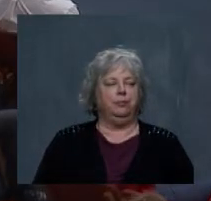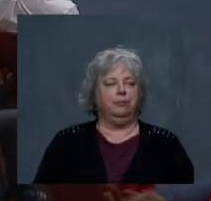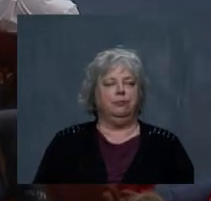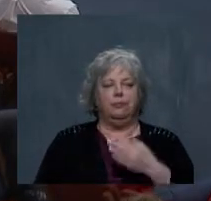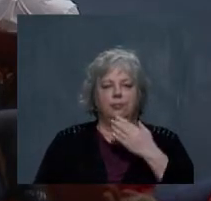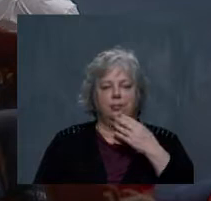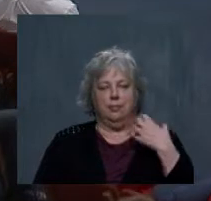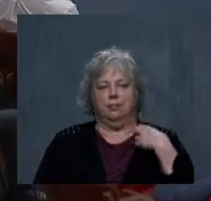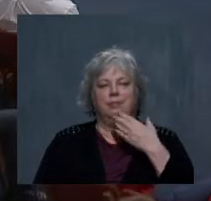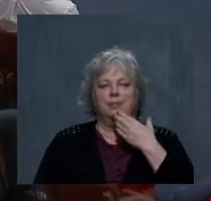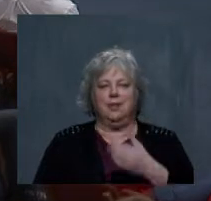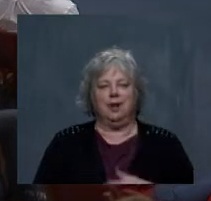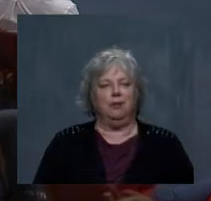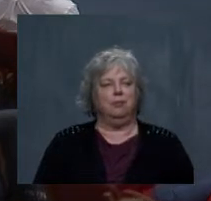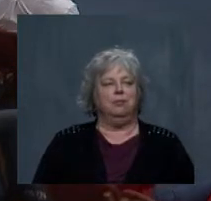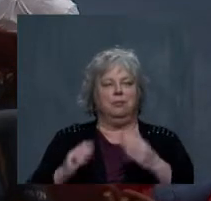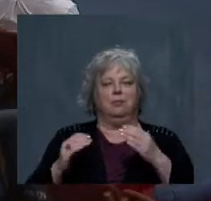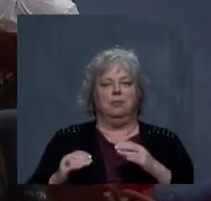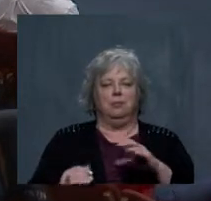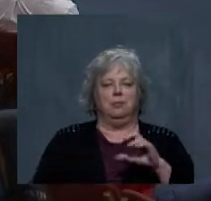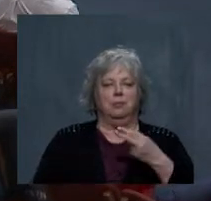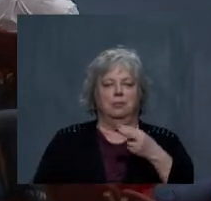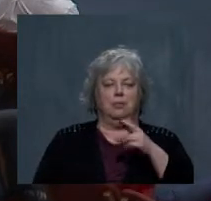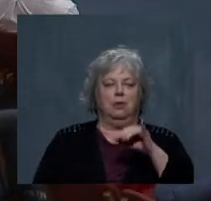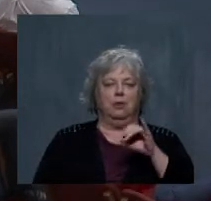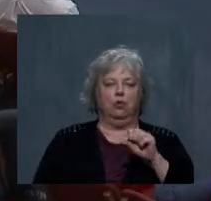Thank you. Okay. Chris Stewart.